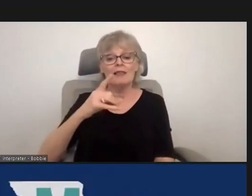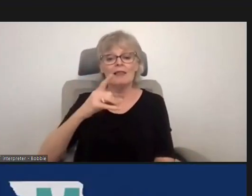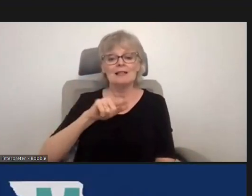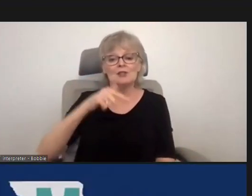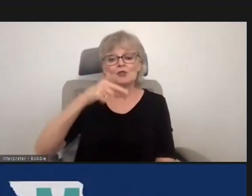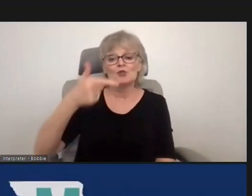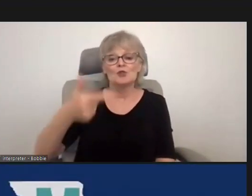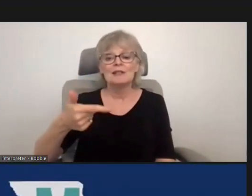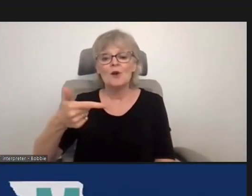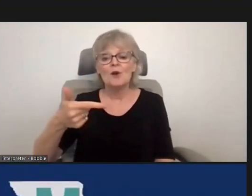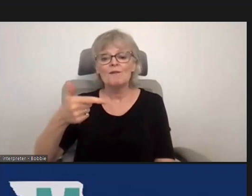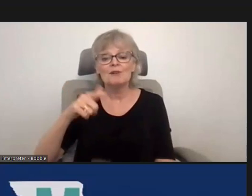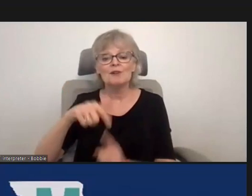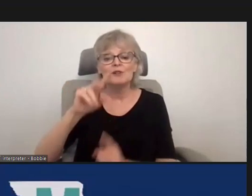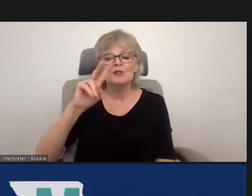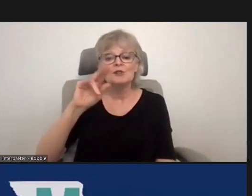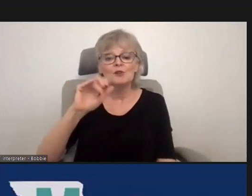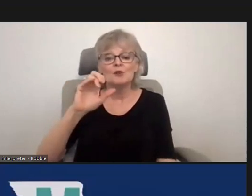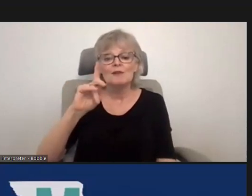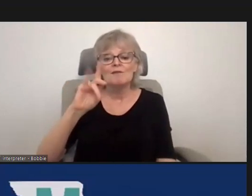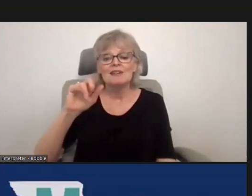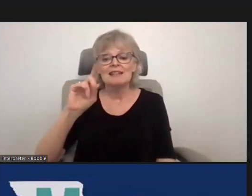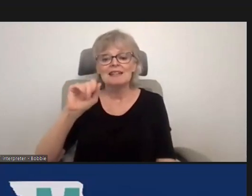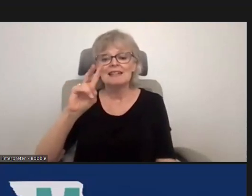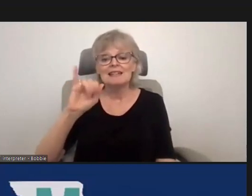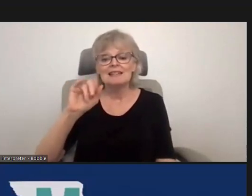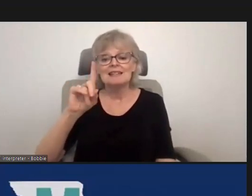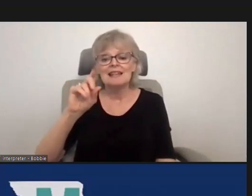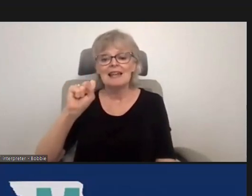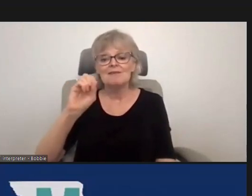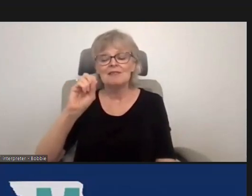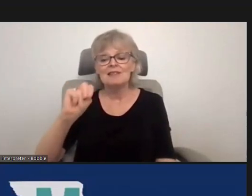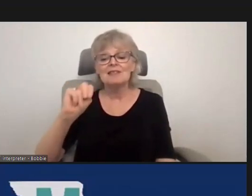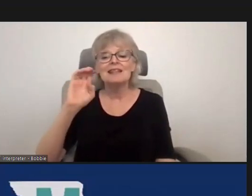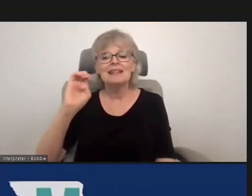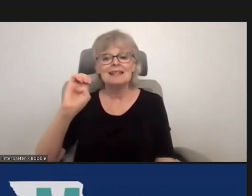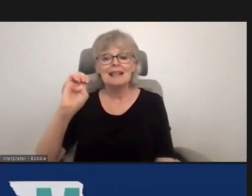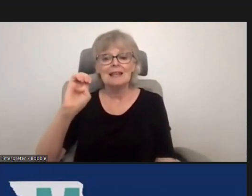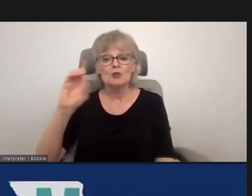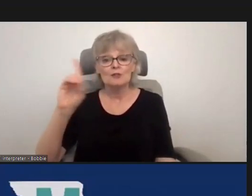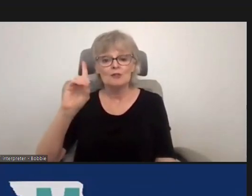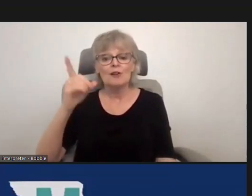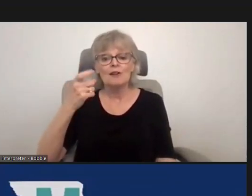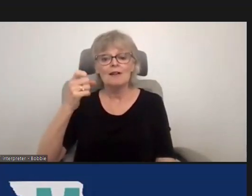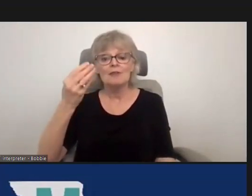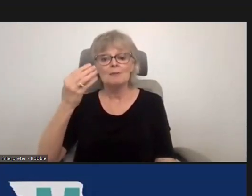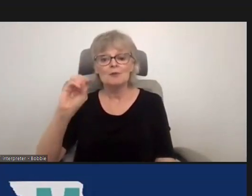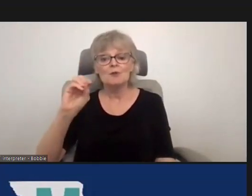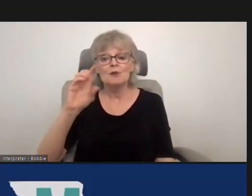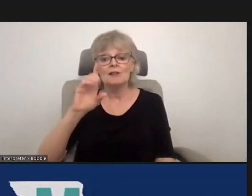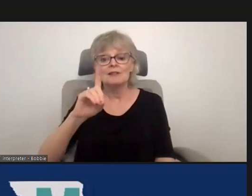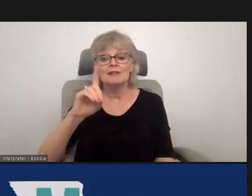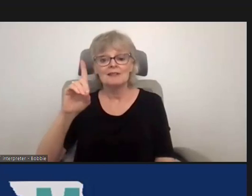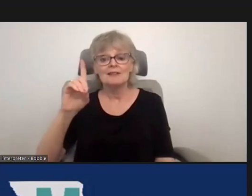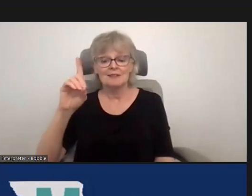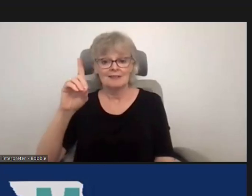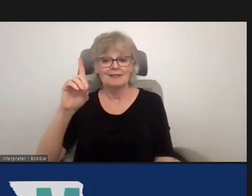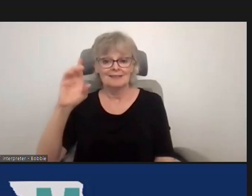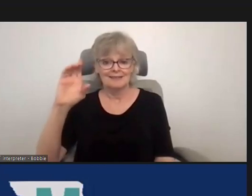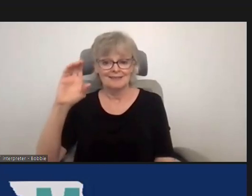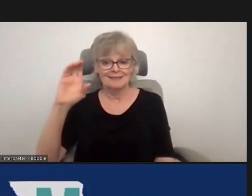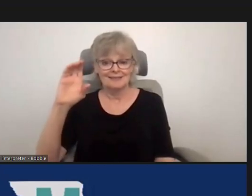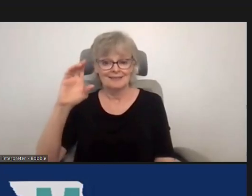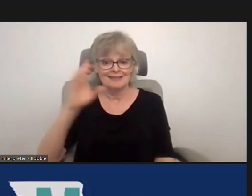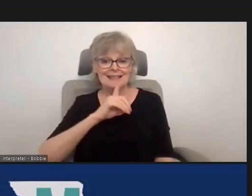not least, to Vicki Davidson, the Executive Director of the Missouri Developmental Disabilities Council. Vicki has over 35 years of